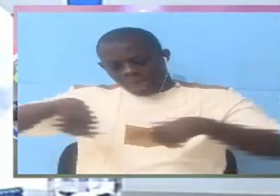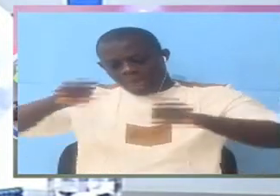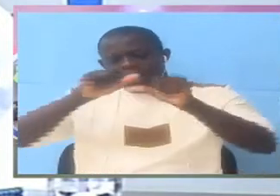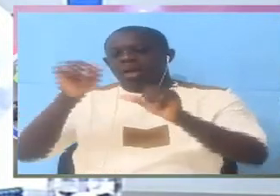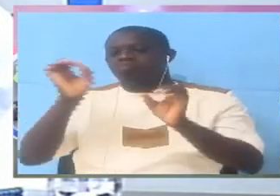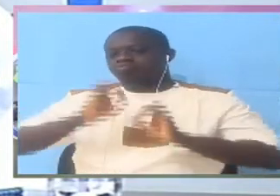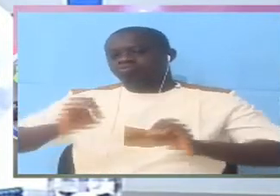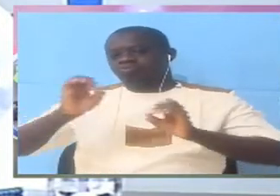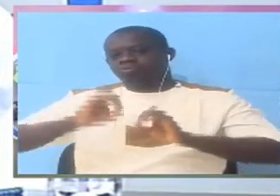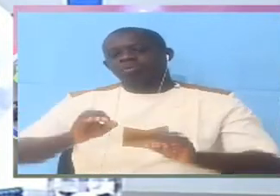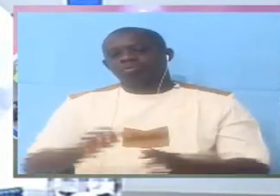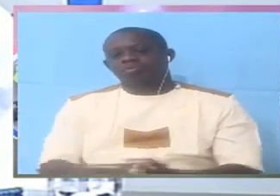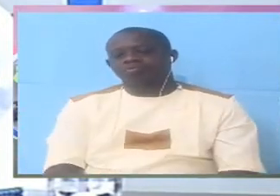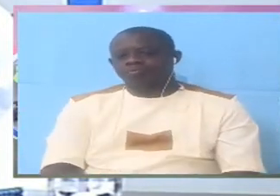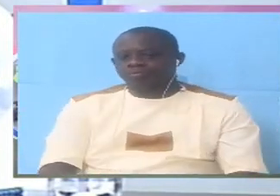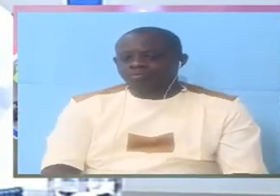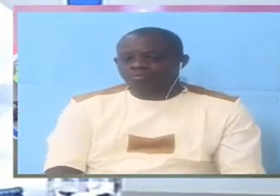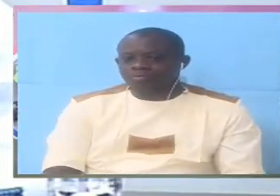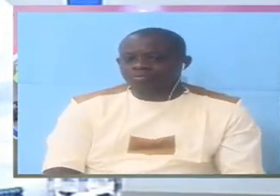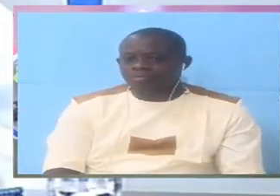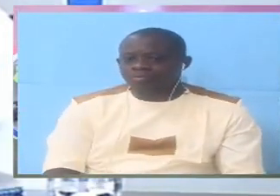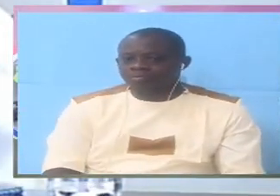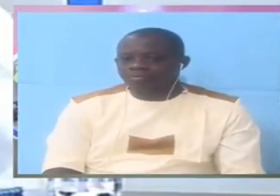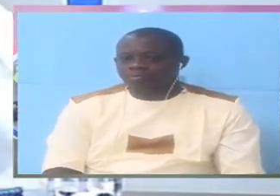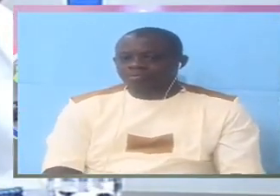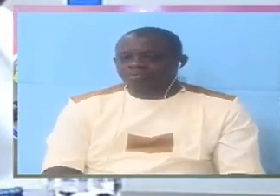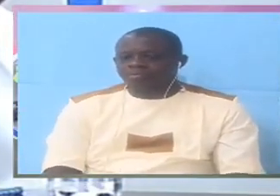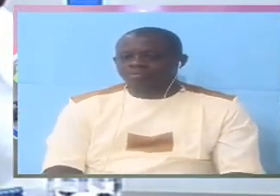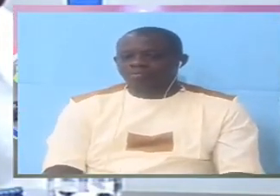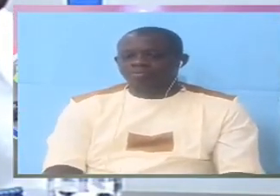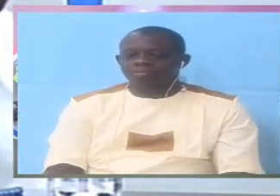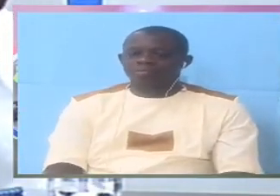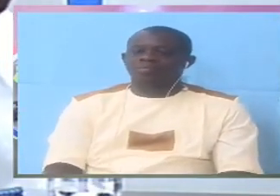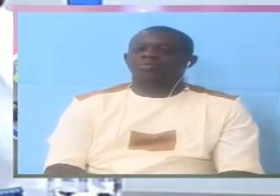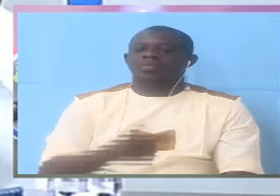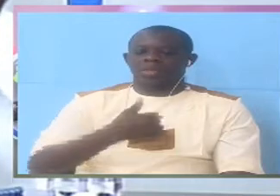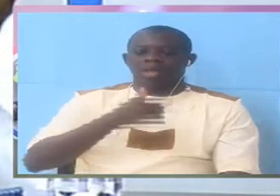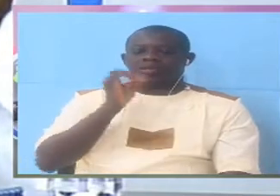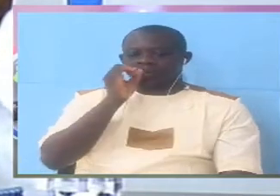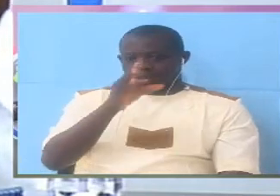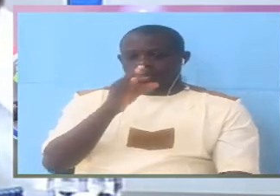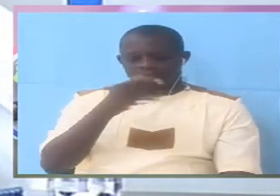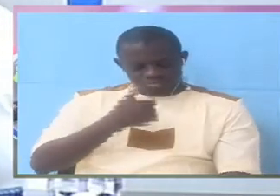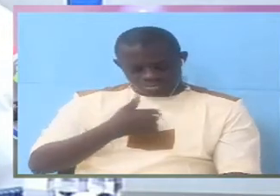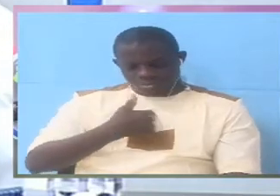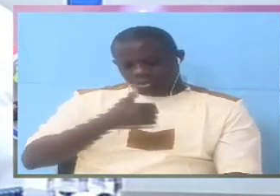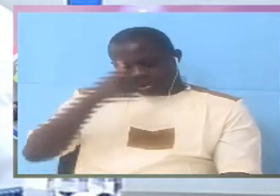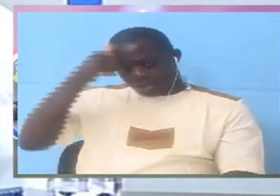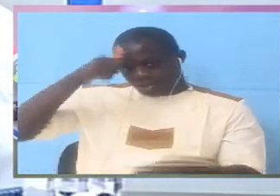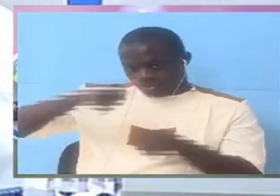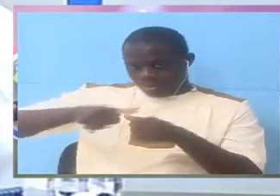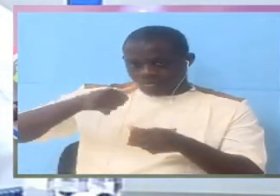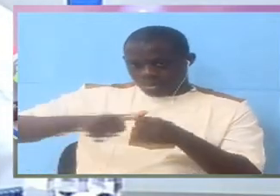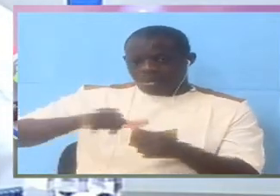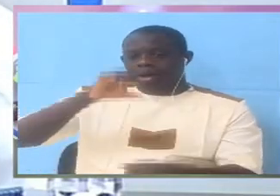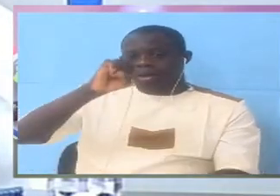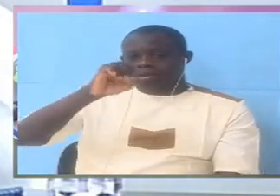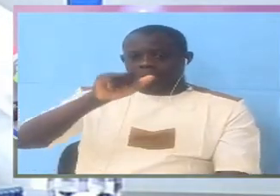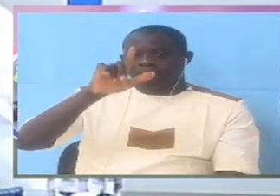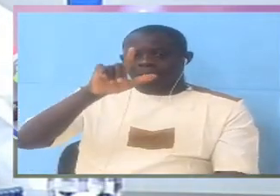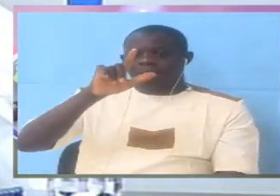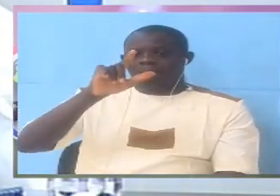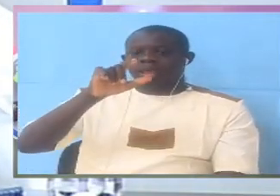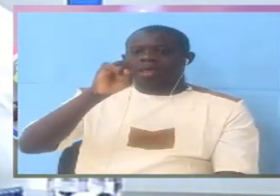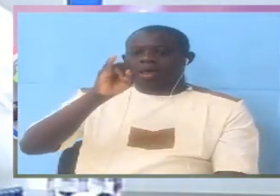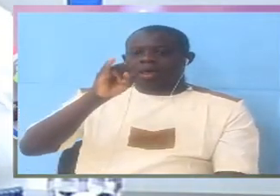Yeah. So the witness... I said... Yes. I can remember that of Salimina Drame. And? When